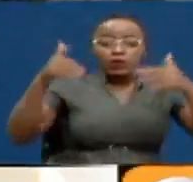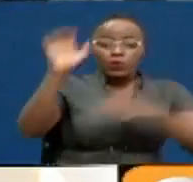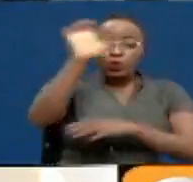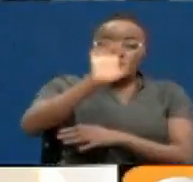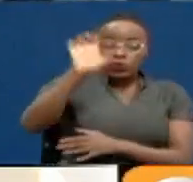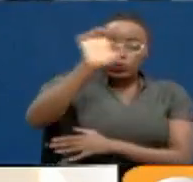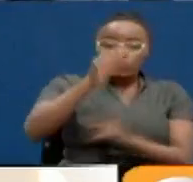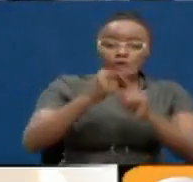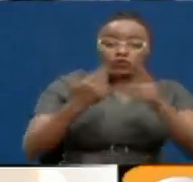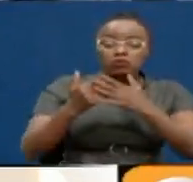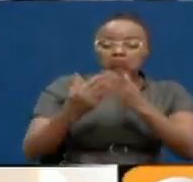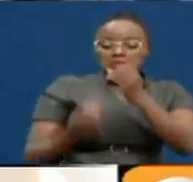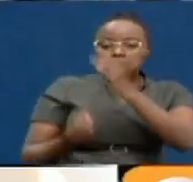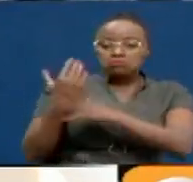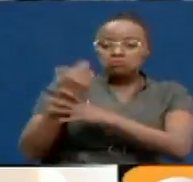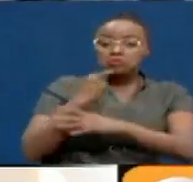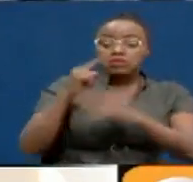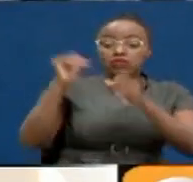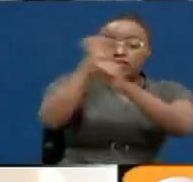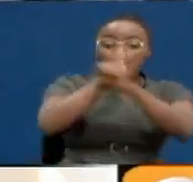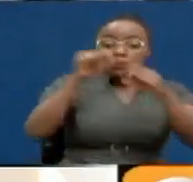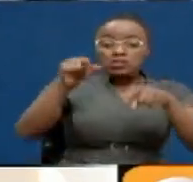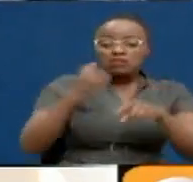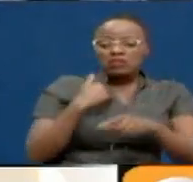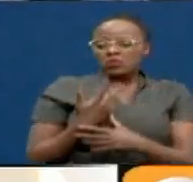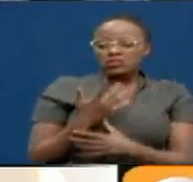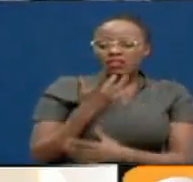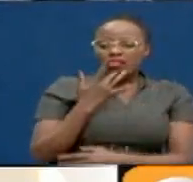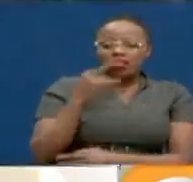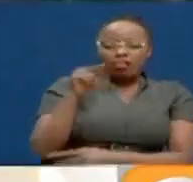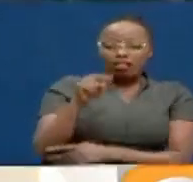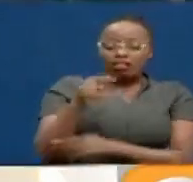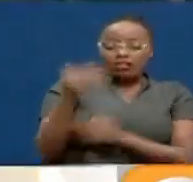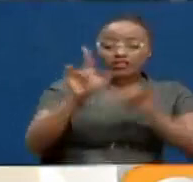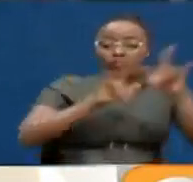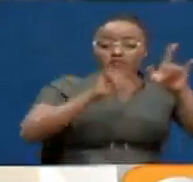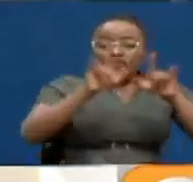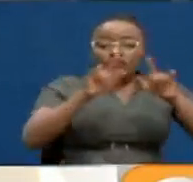Europe. According to sources, the president was not fond of the foreign cars.